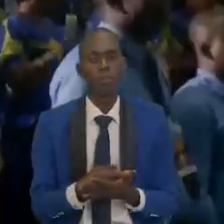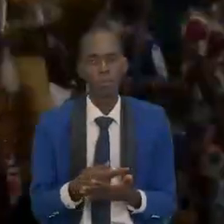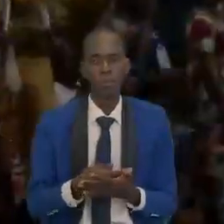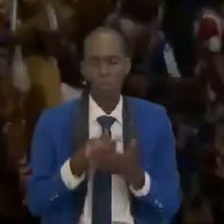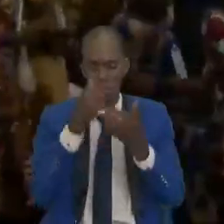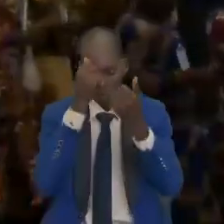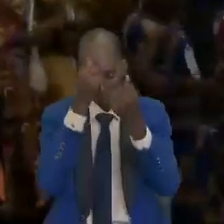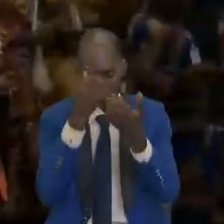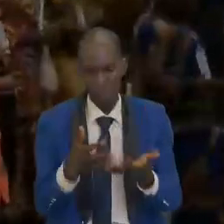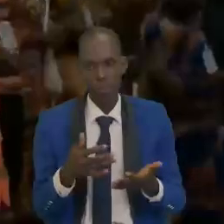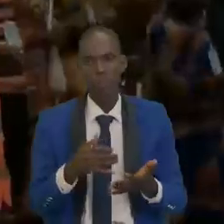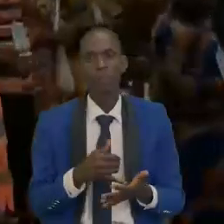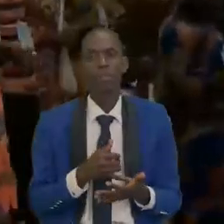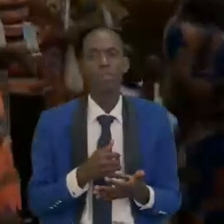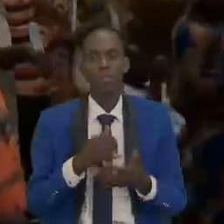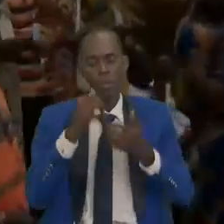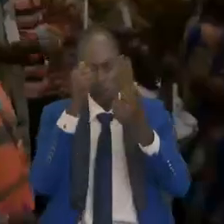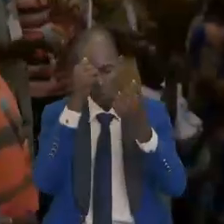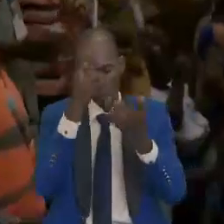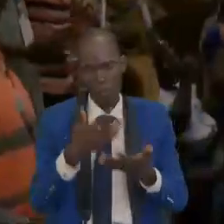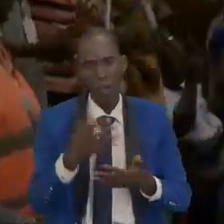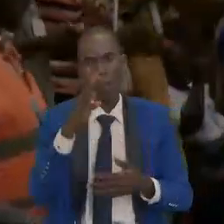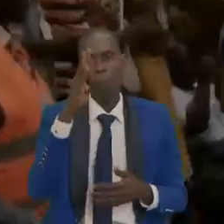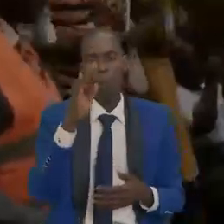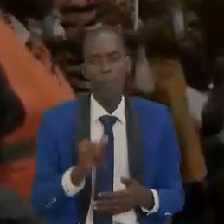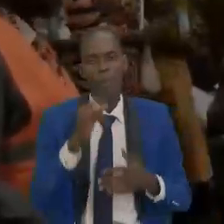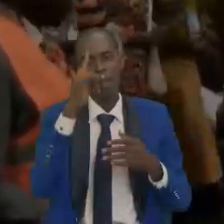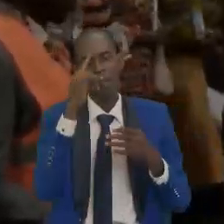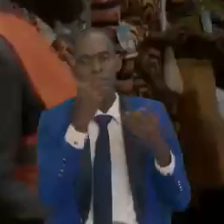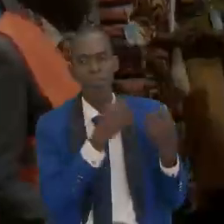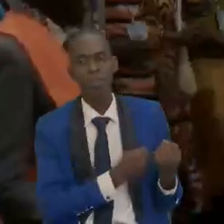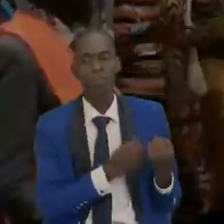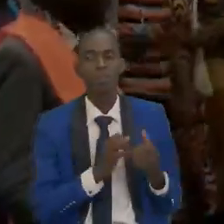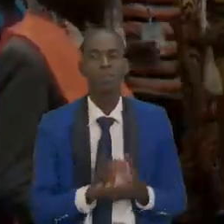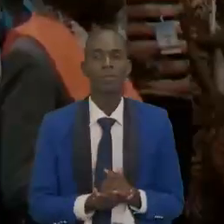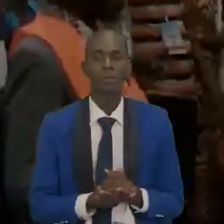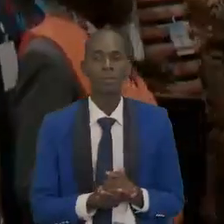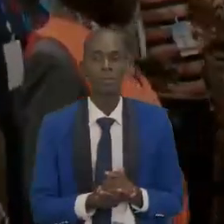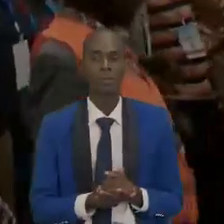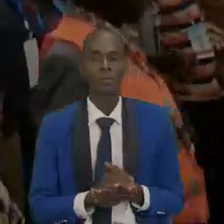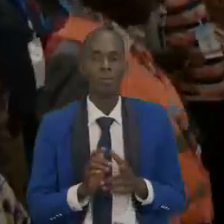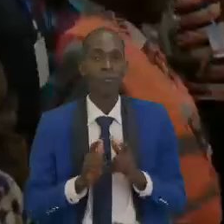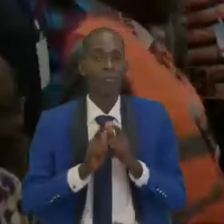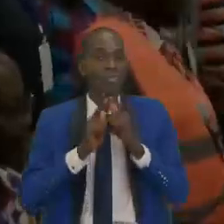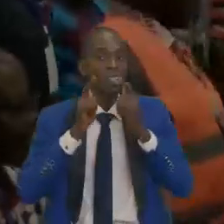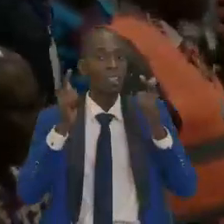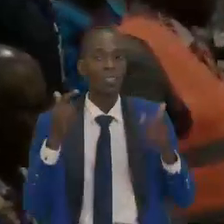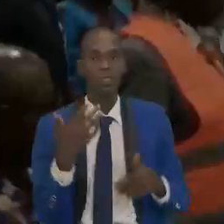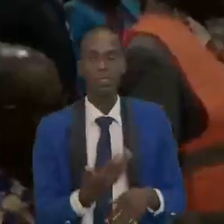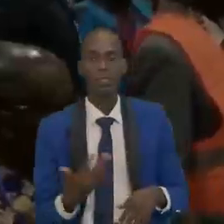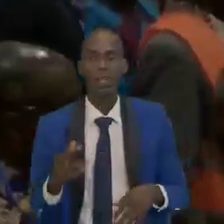obey obey by faith great things are before